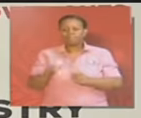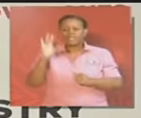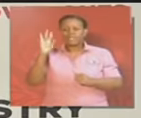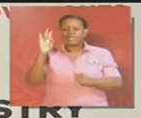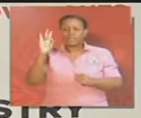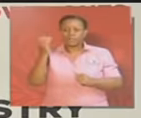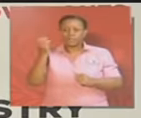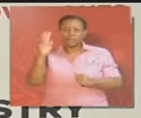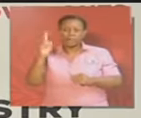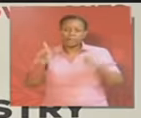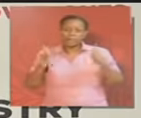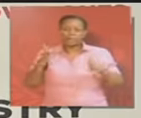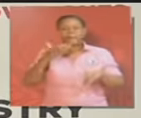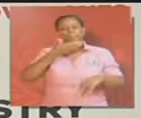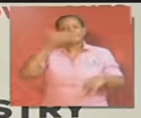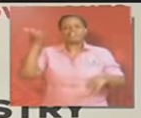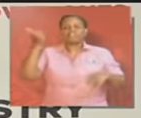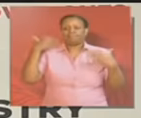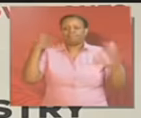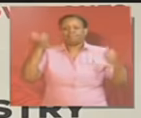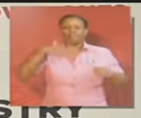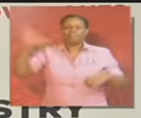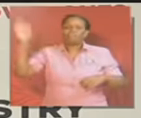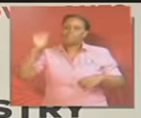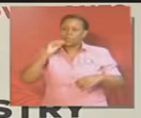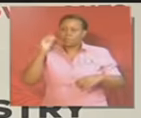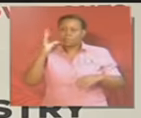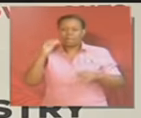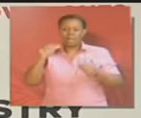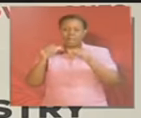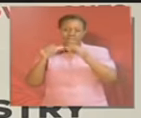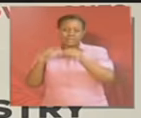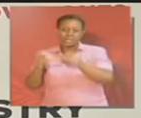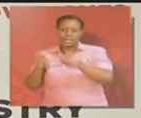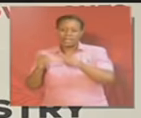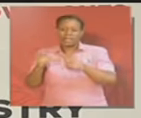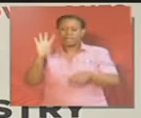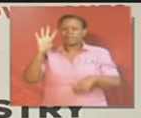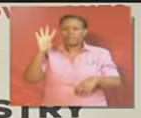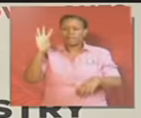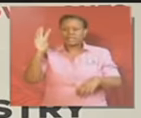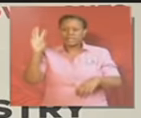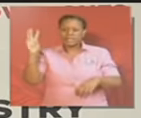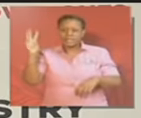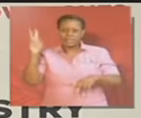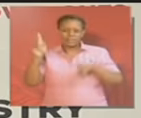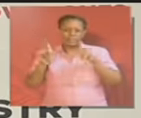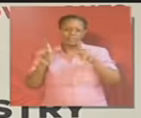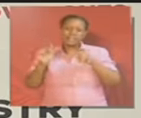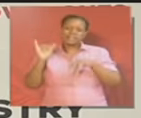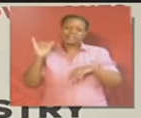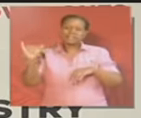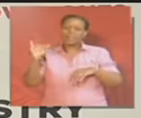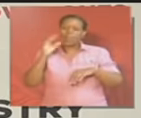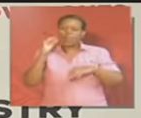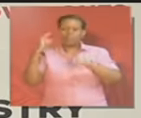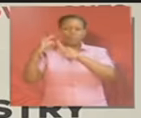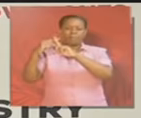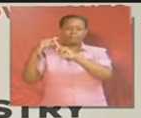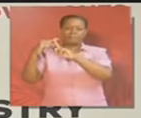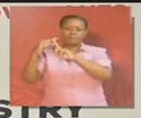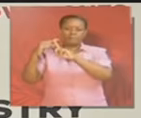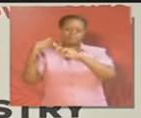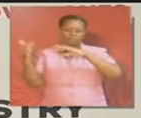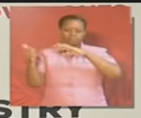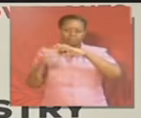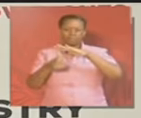currently 466 active cases broken down as follows. There are 357